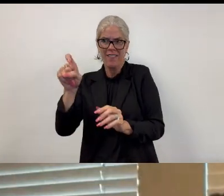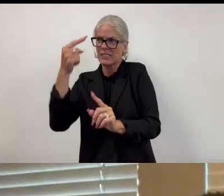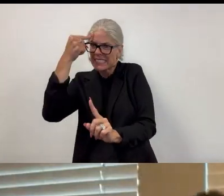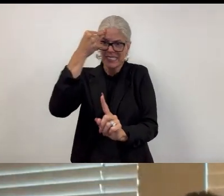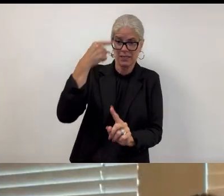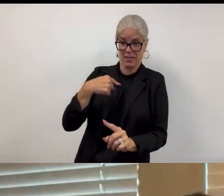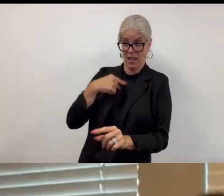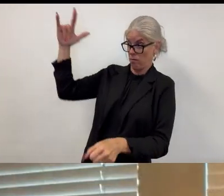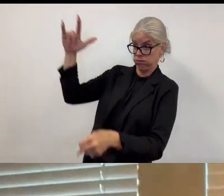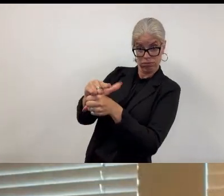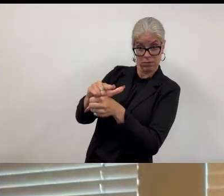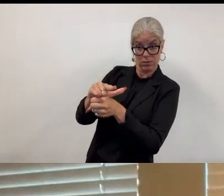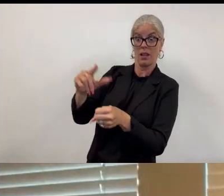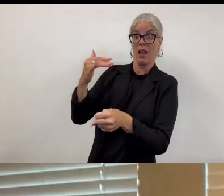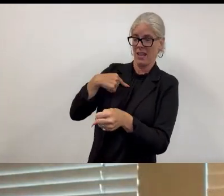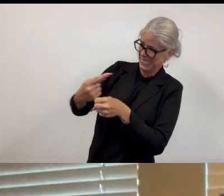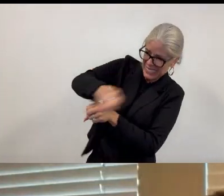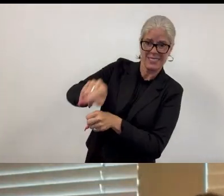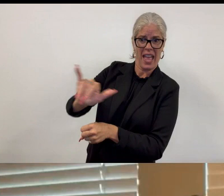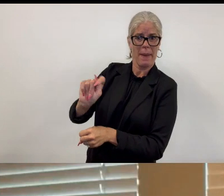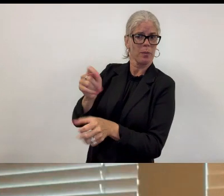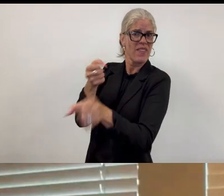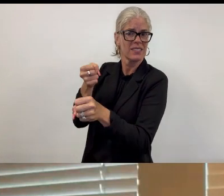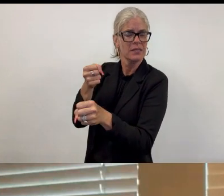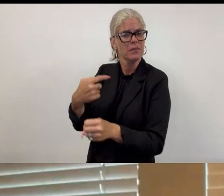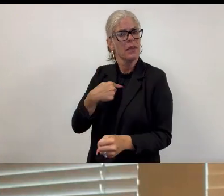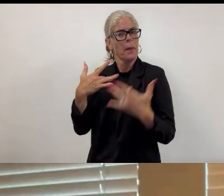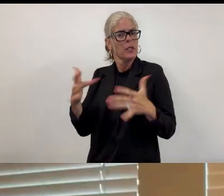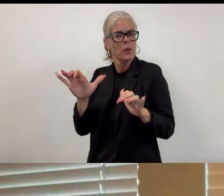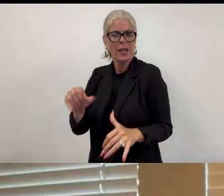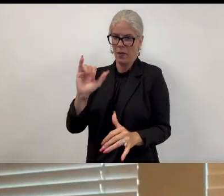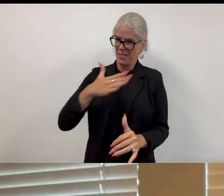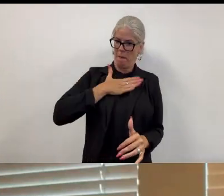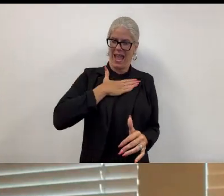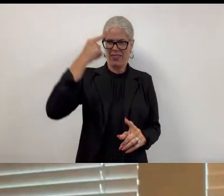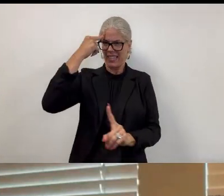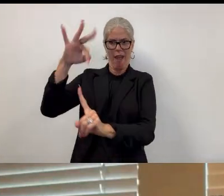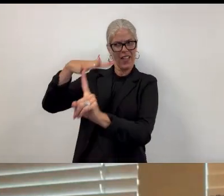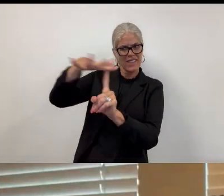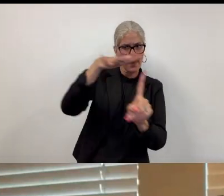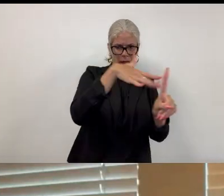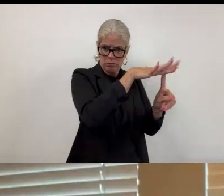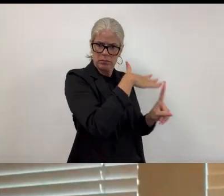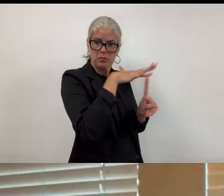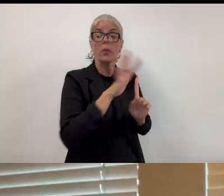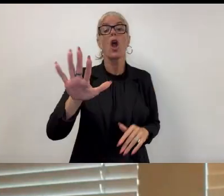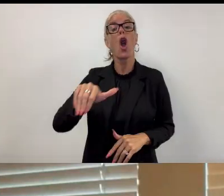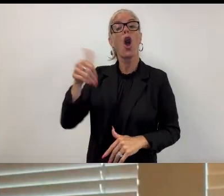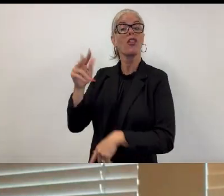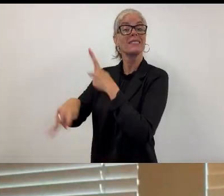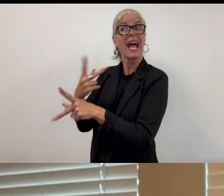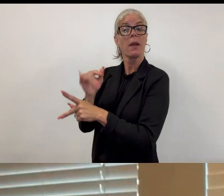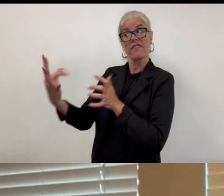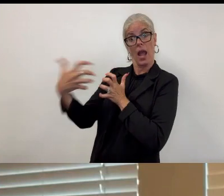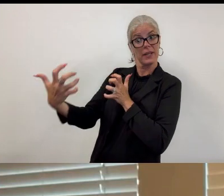that restroom is that I'm going to have to hit as soon as I get off of the airplane. Those kinds of things. But those are all environment based.